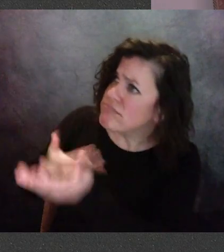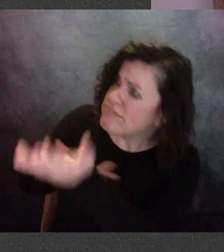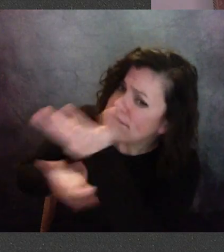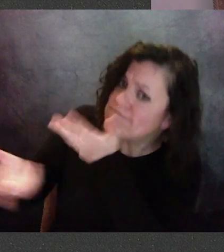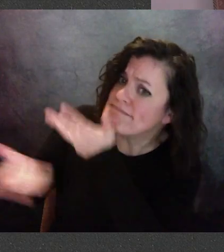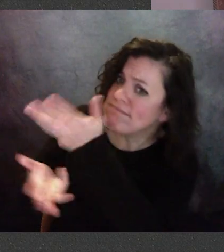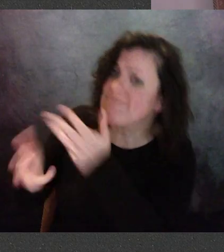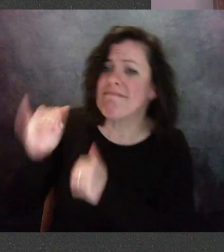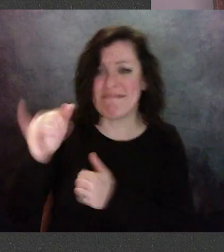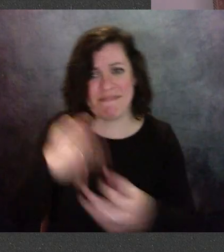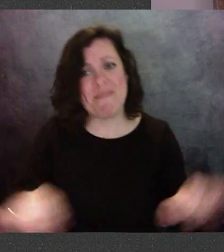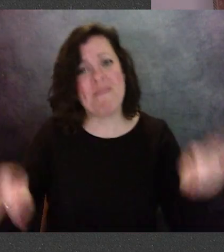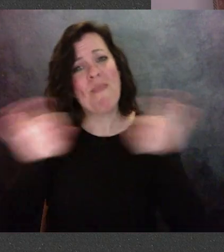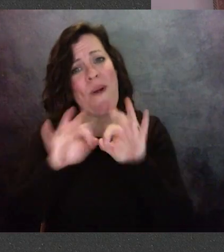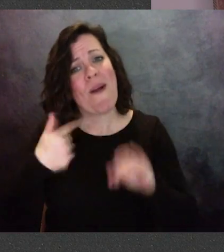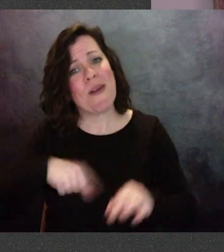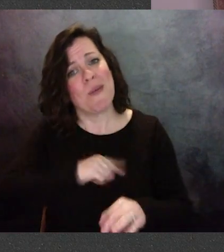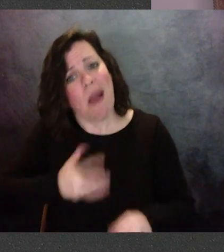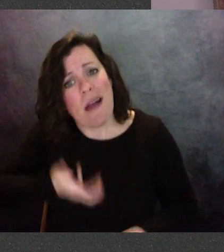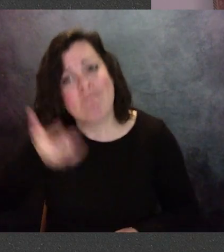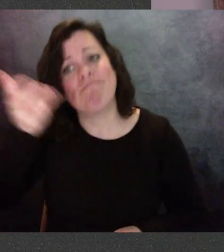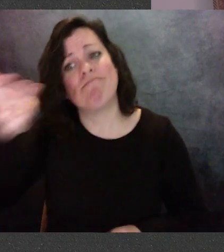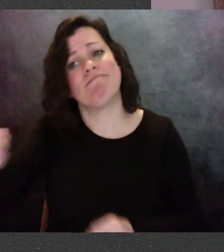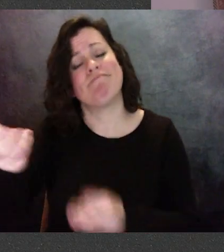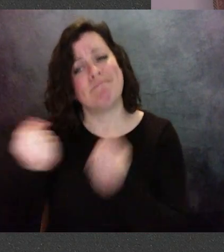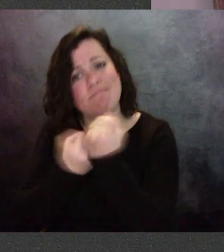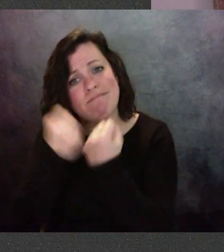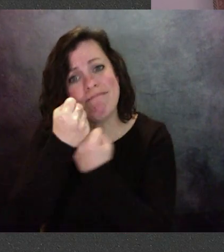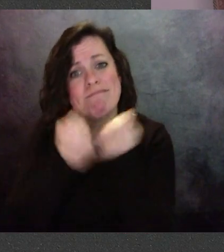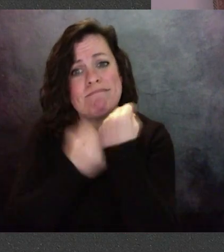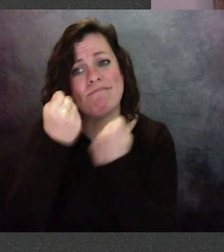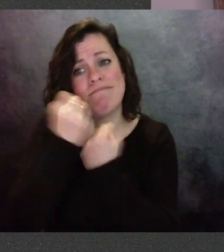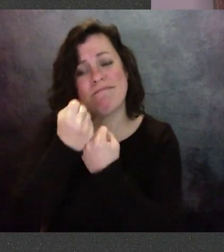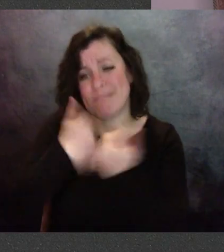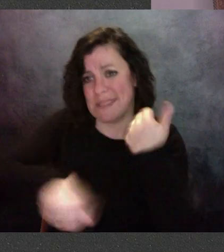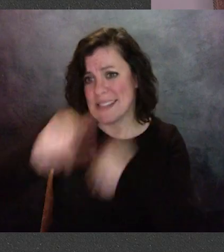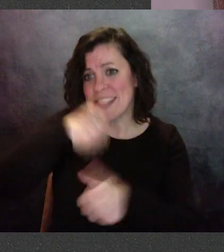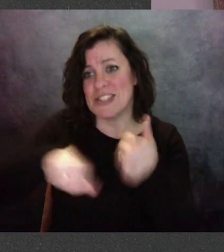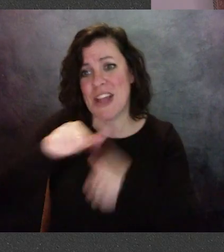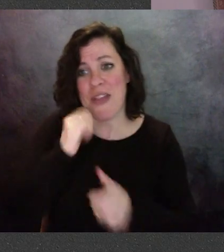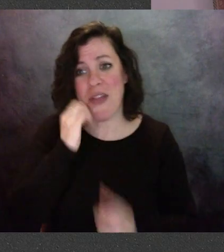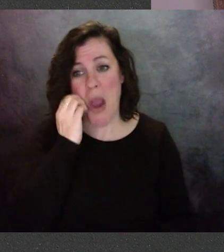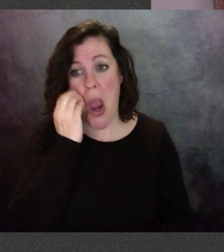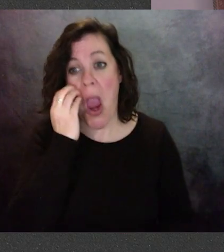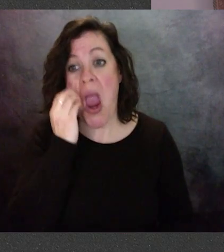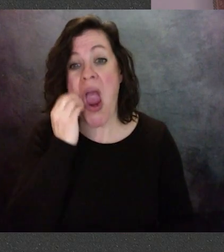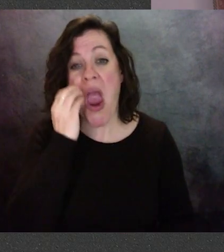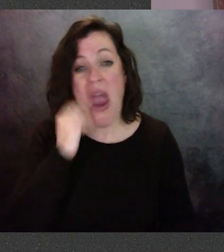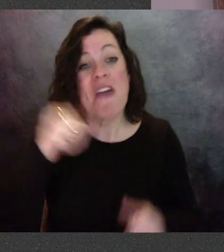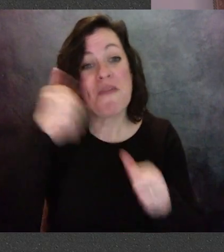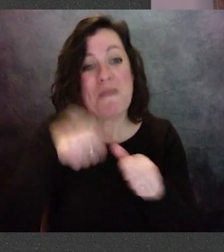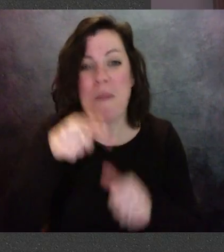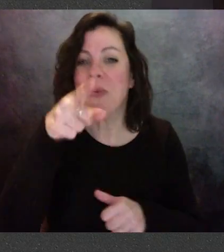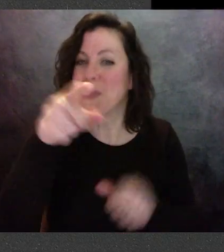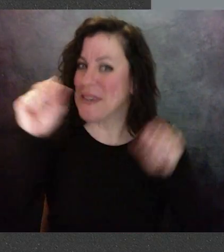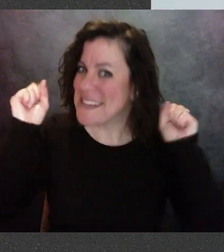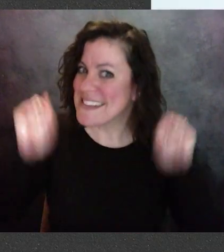all growing together and we're all here for each other. Just remember, yes, you can.